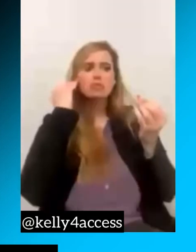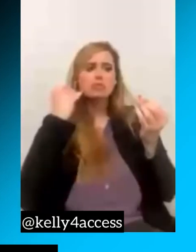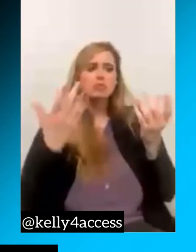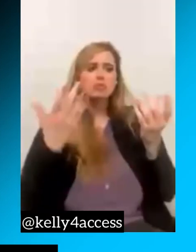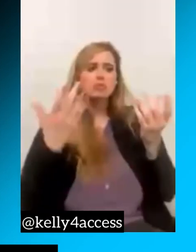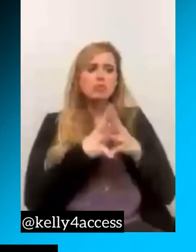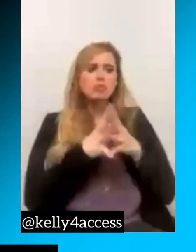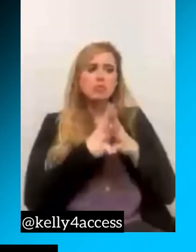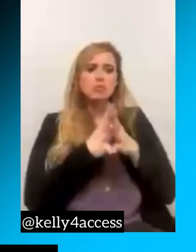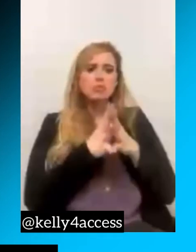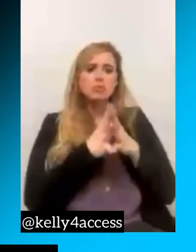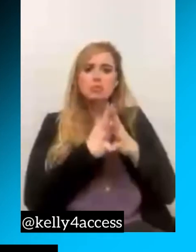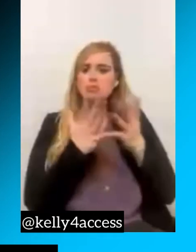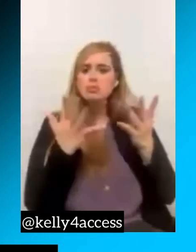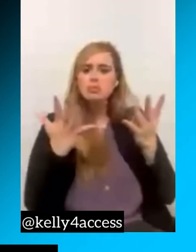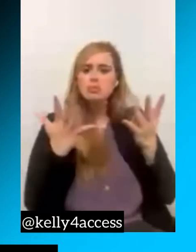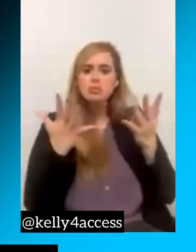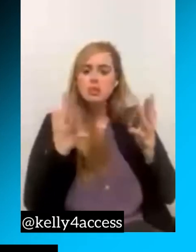special in its own way.